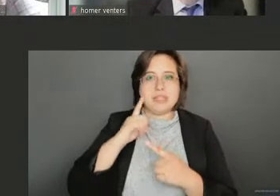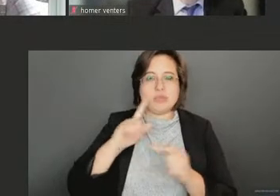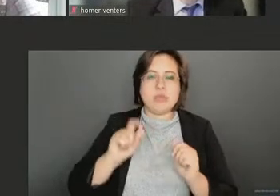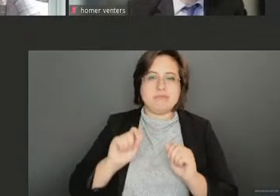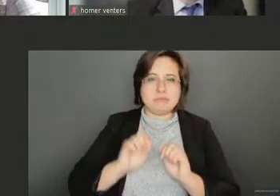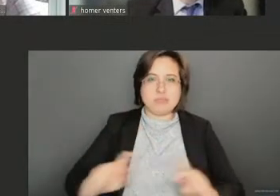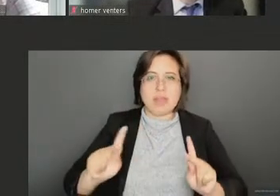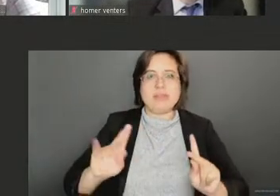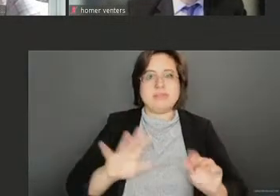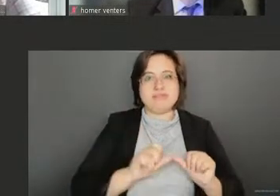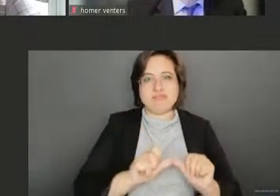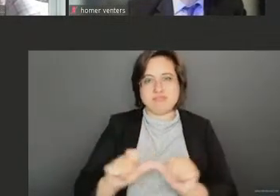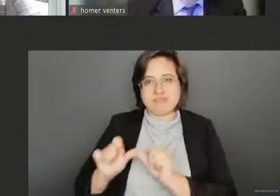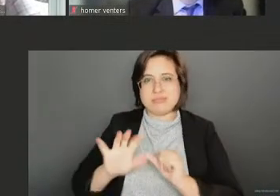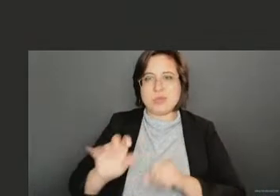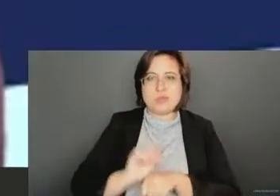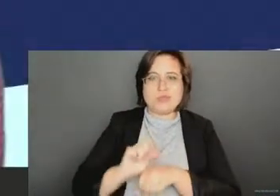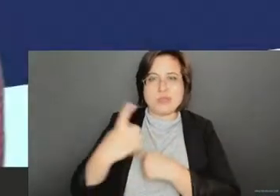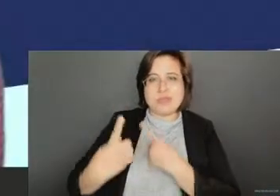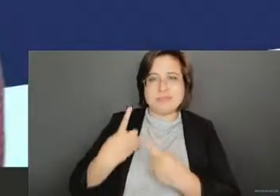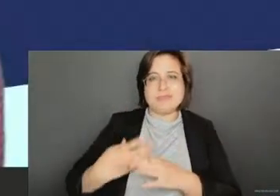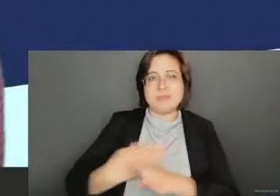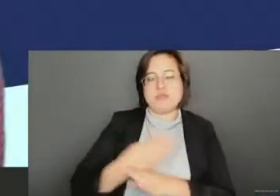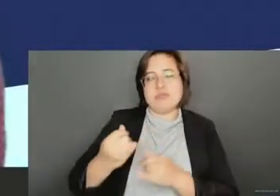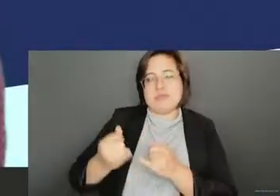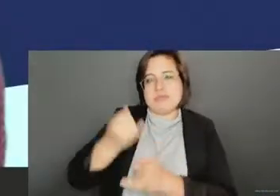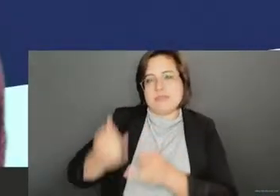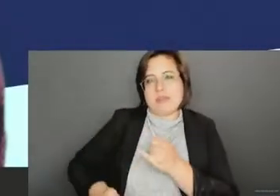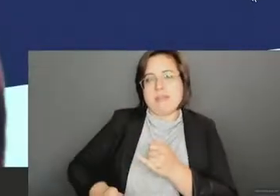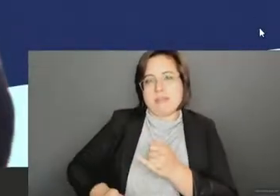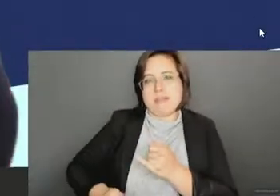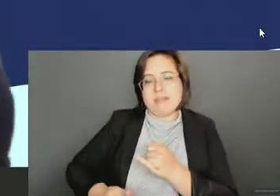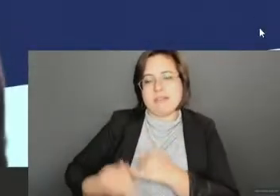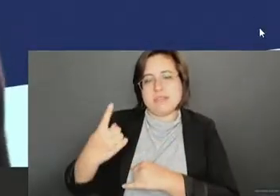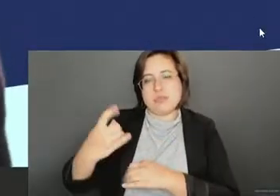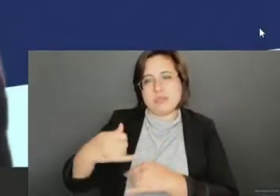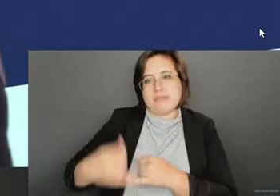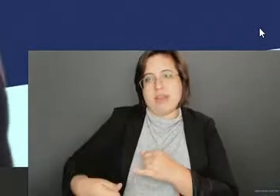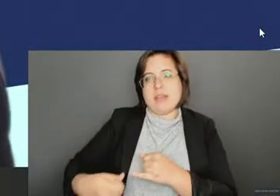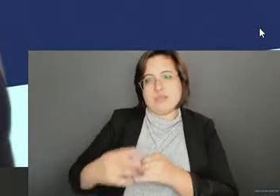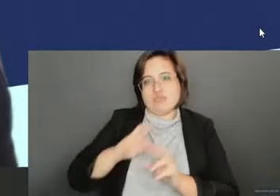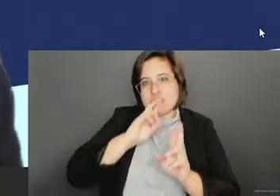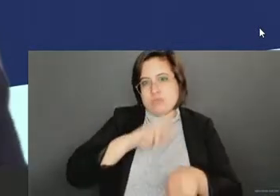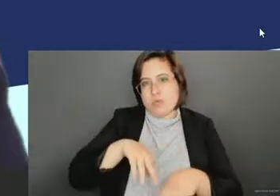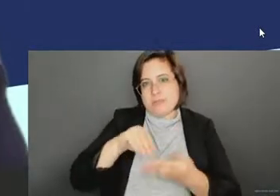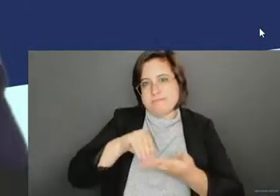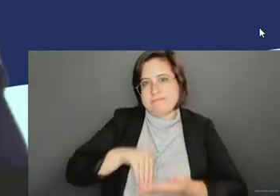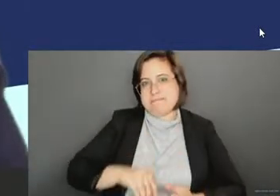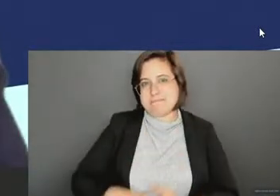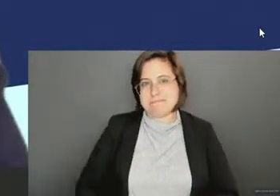for continued work and deliberation before being finalized for that final report.